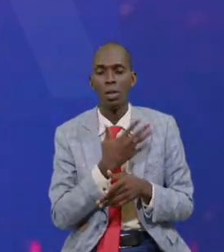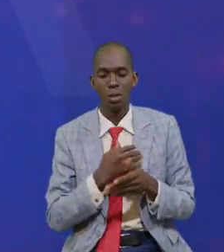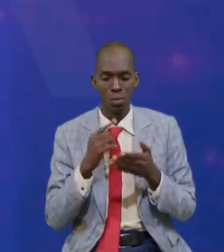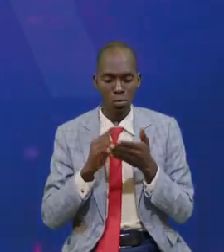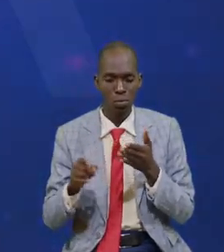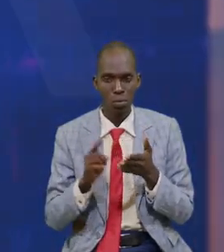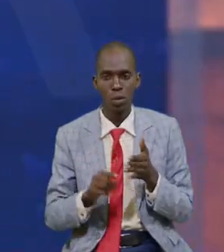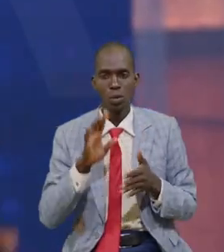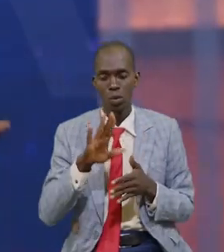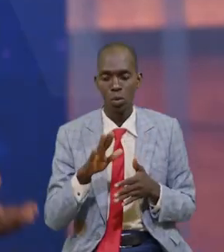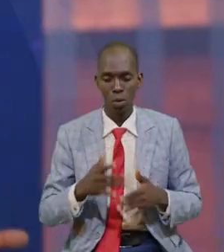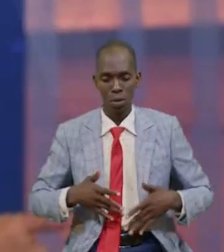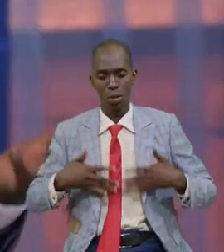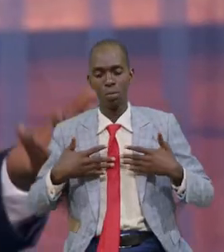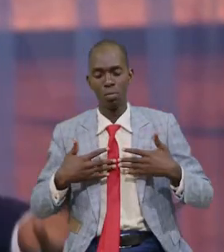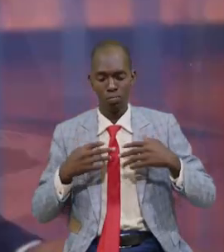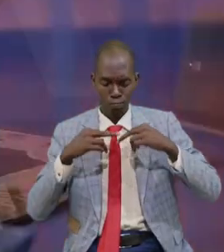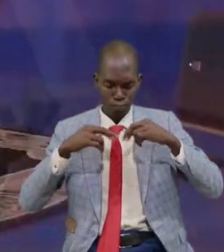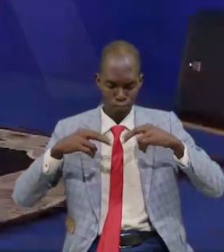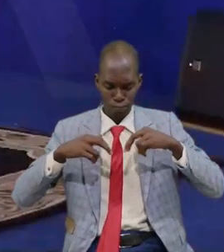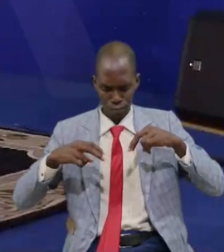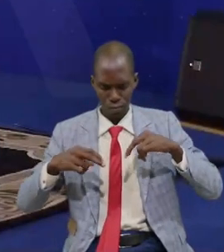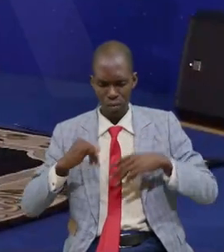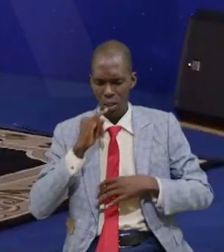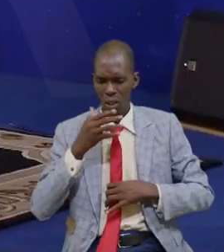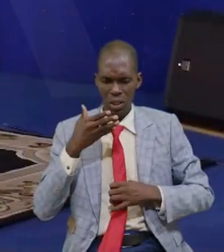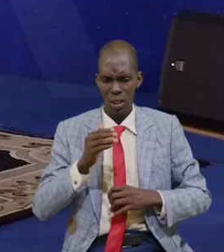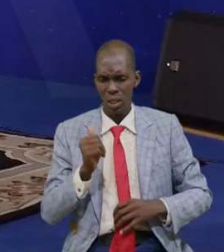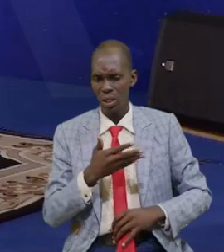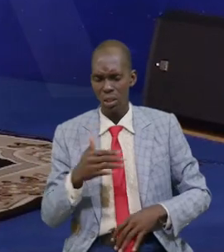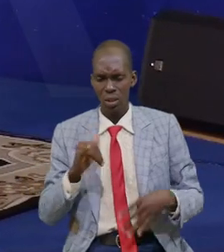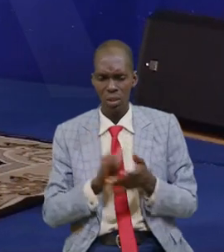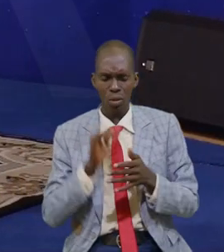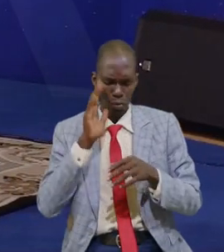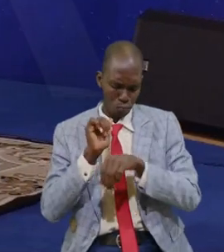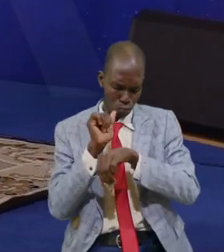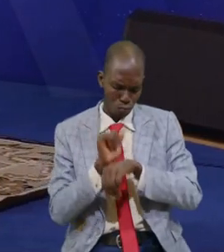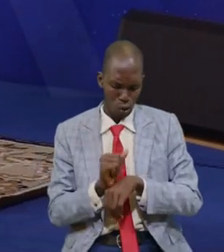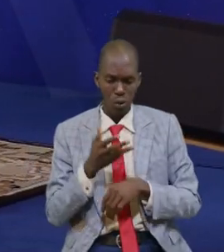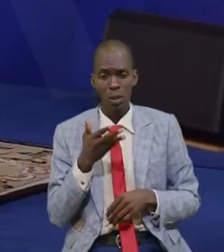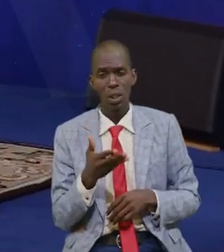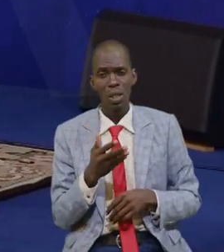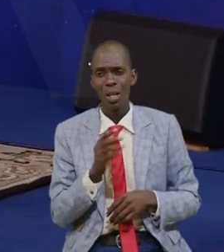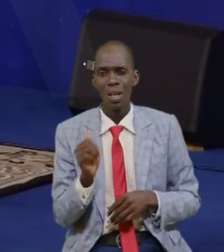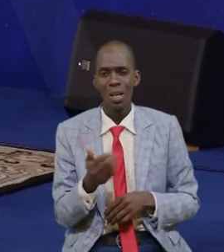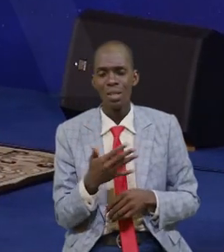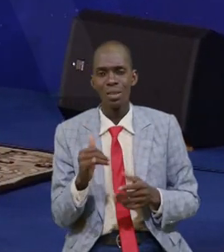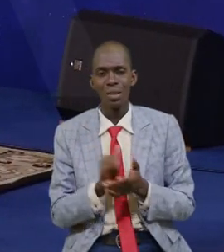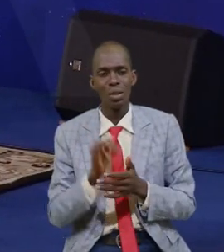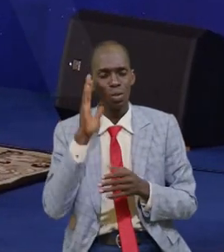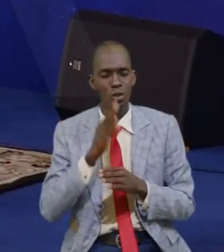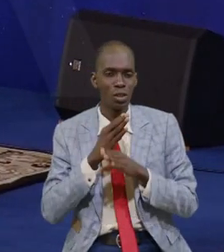baggage. If there's anything that will weigh you down, anything that will hinder your